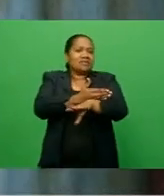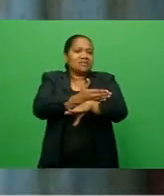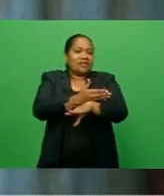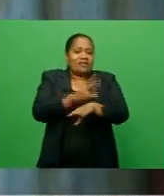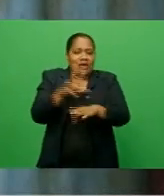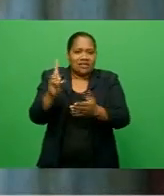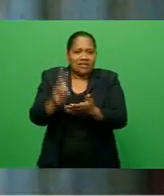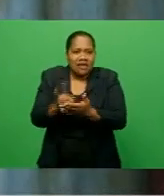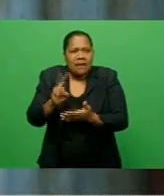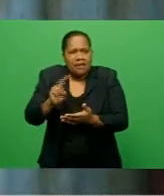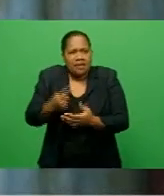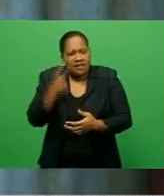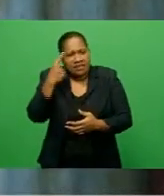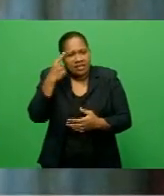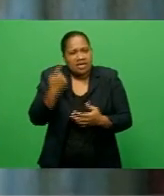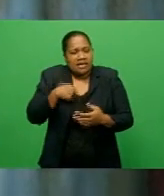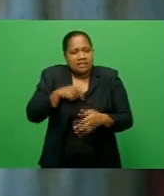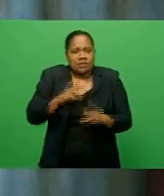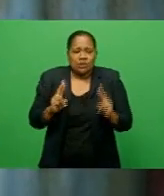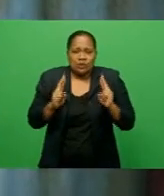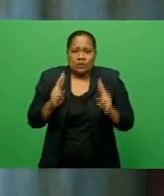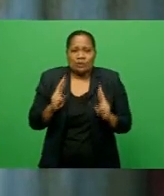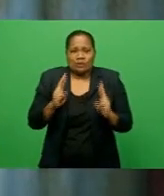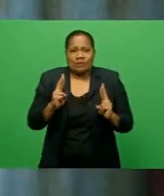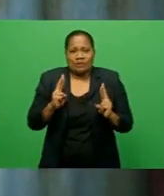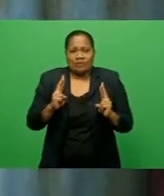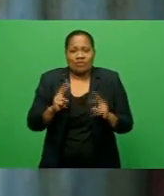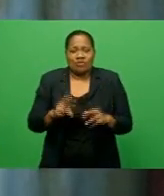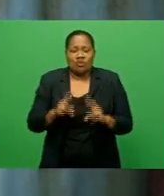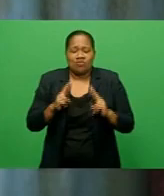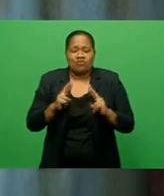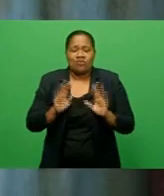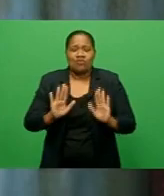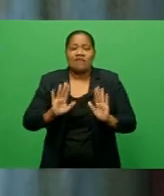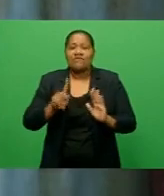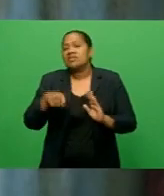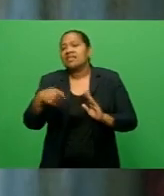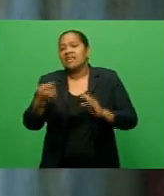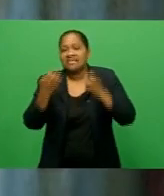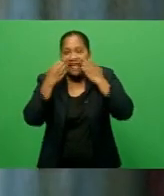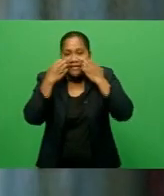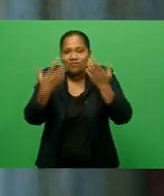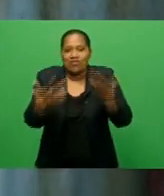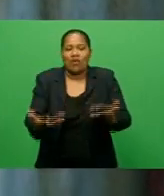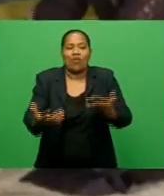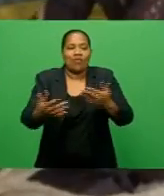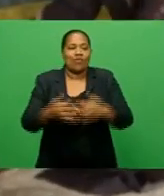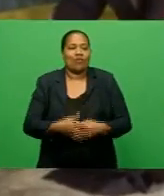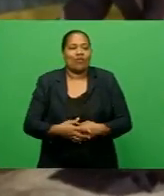will just keep our handicrafts and mats for the next expo.